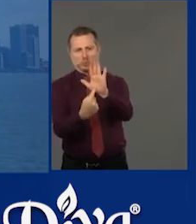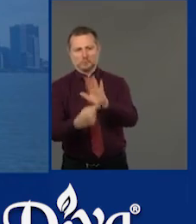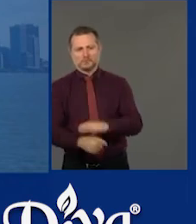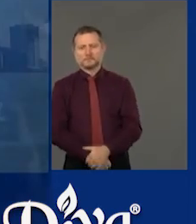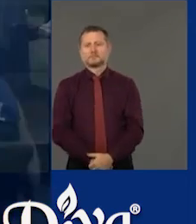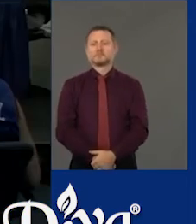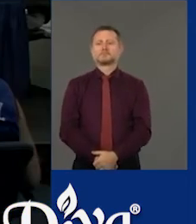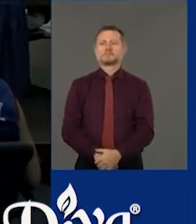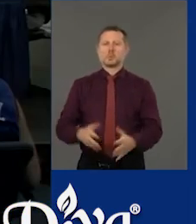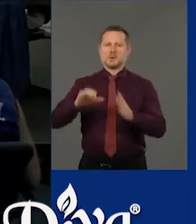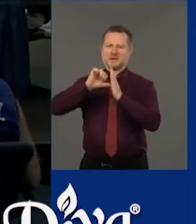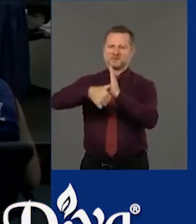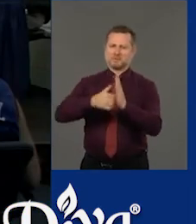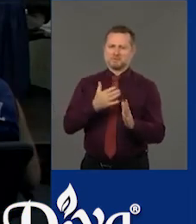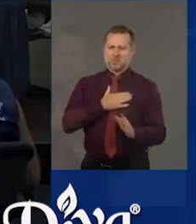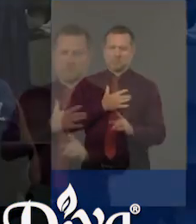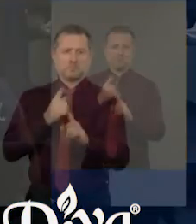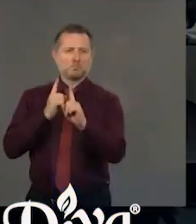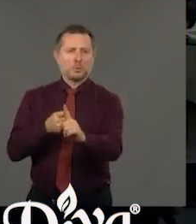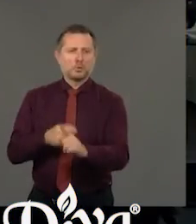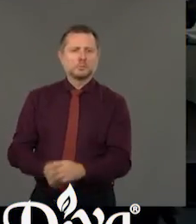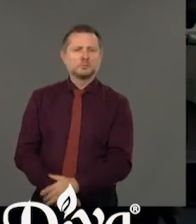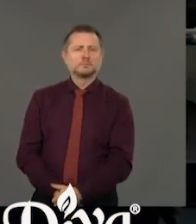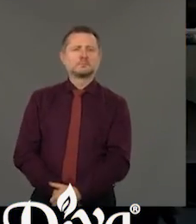point. For a second.